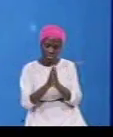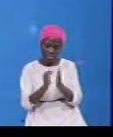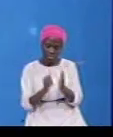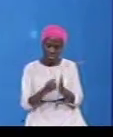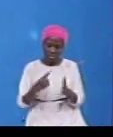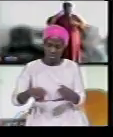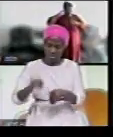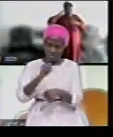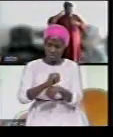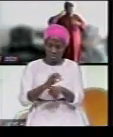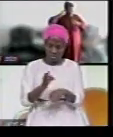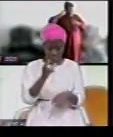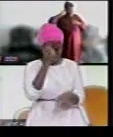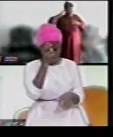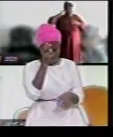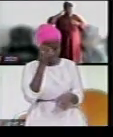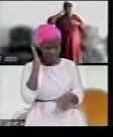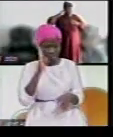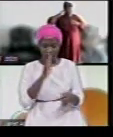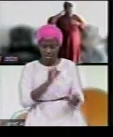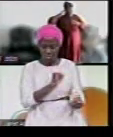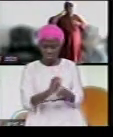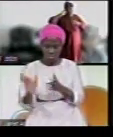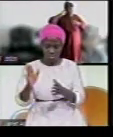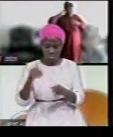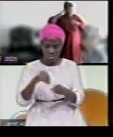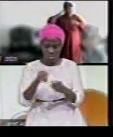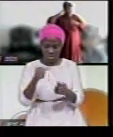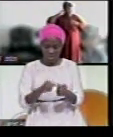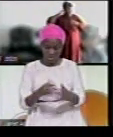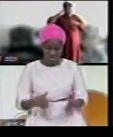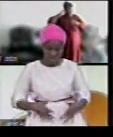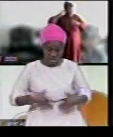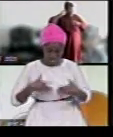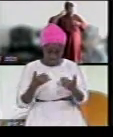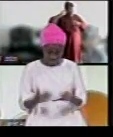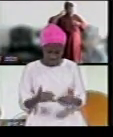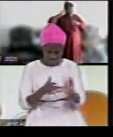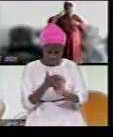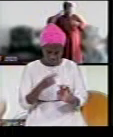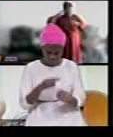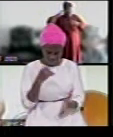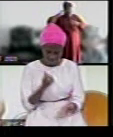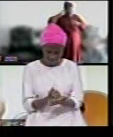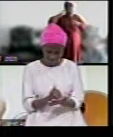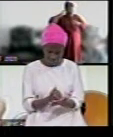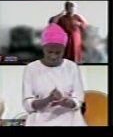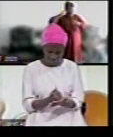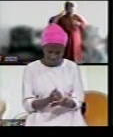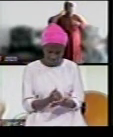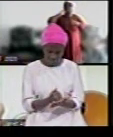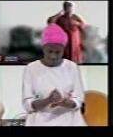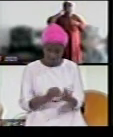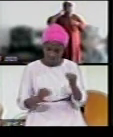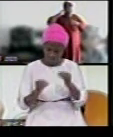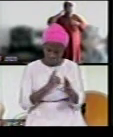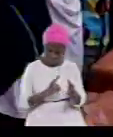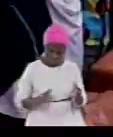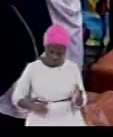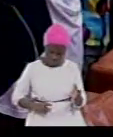of the devil will be destroyed in every life now in Jesus' name. I pray,